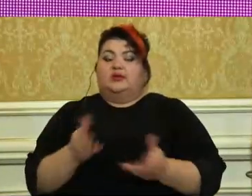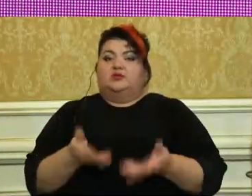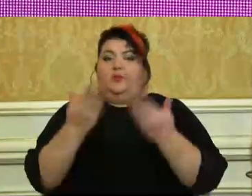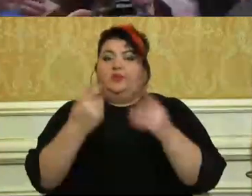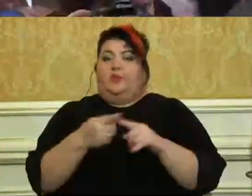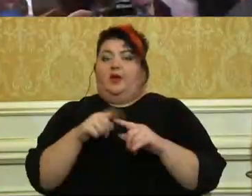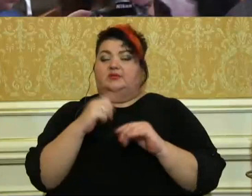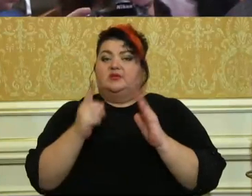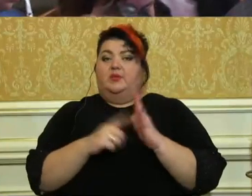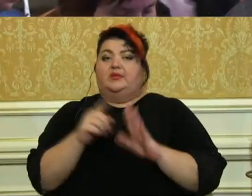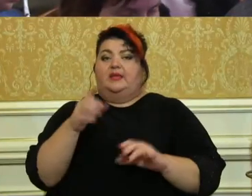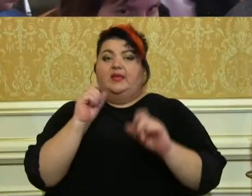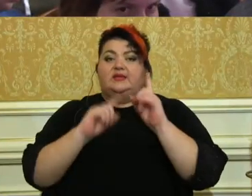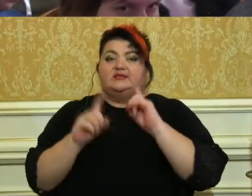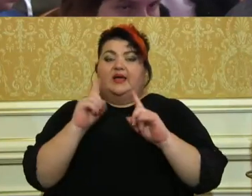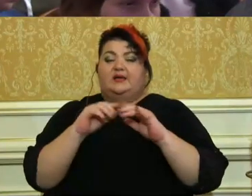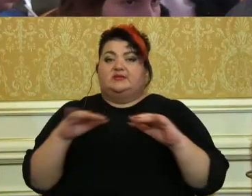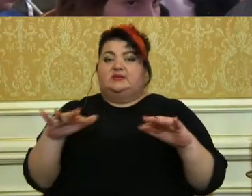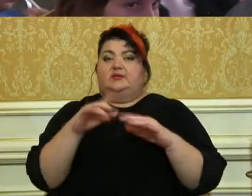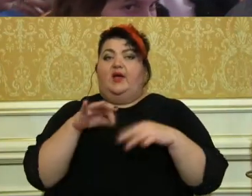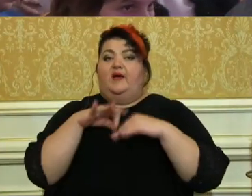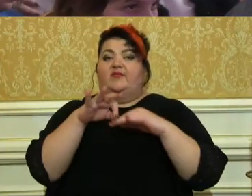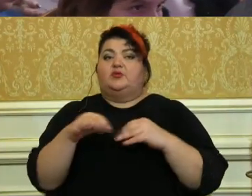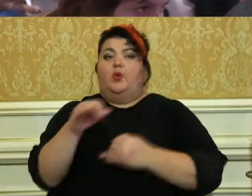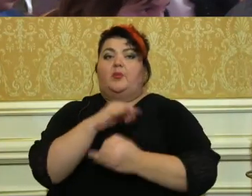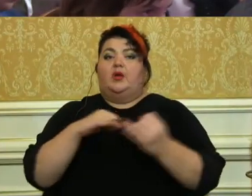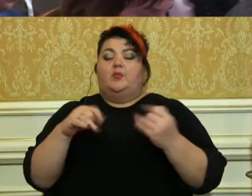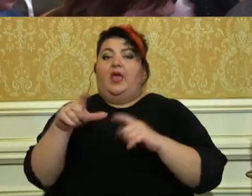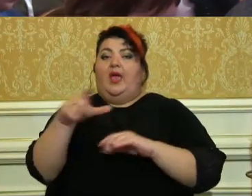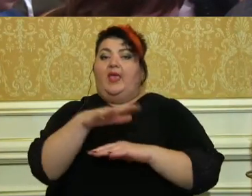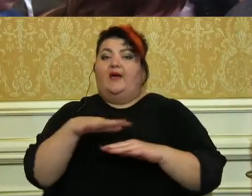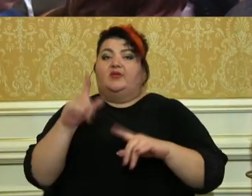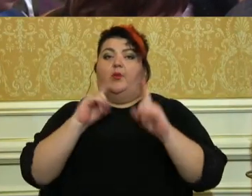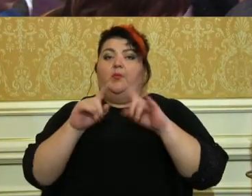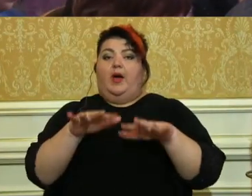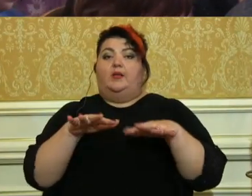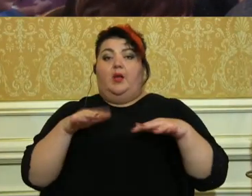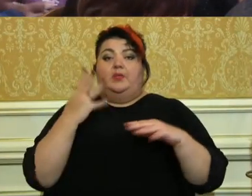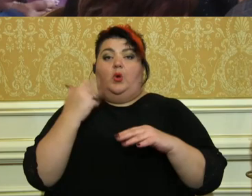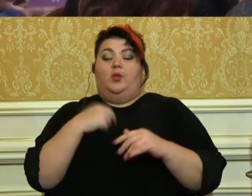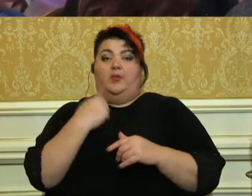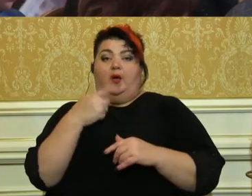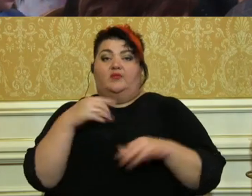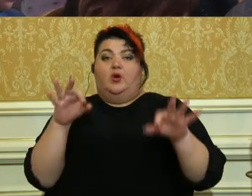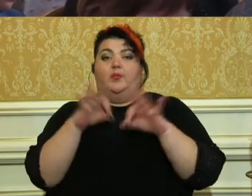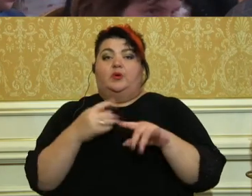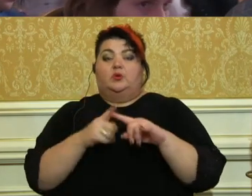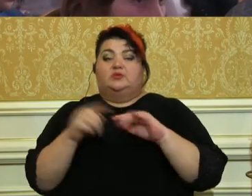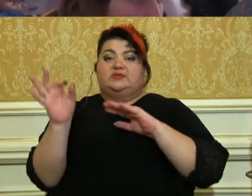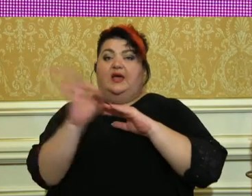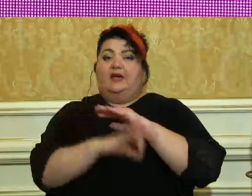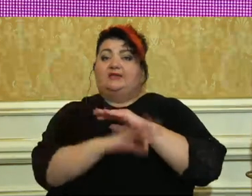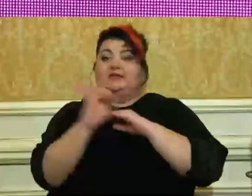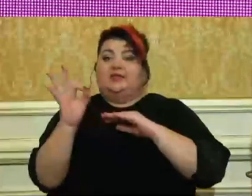negotiator, whatever you want to call it, in the European Parliament for the work on the Istanbul Convention. And we have achieved to have all the